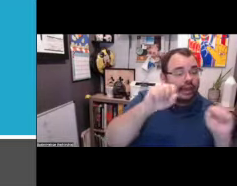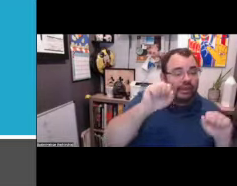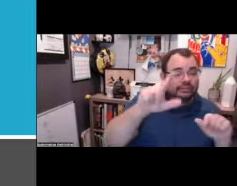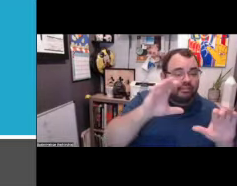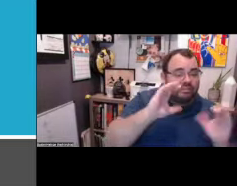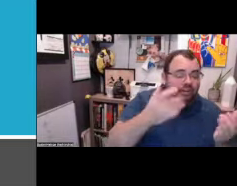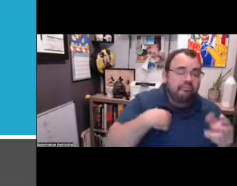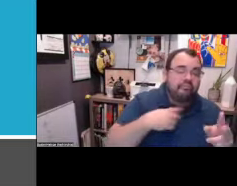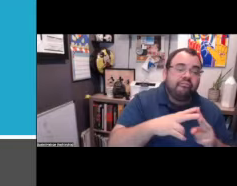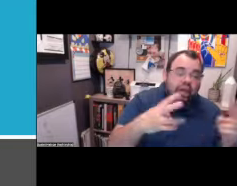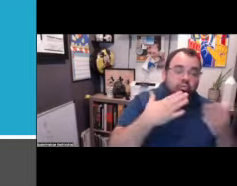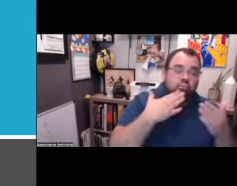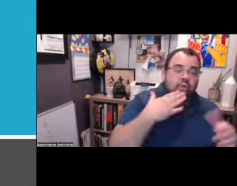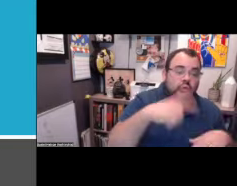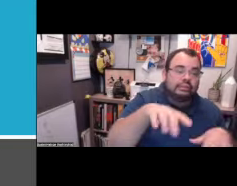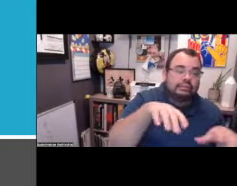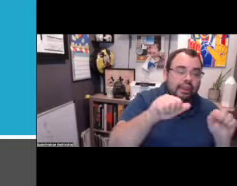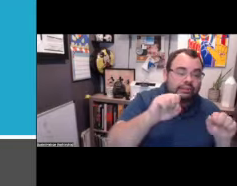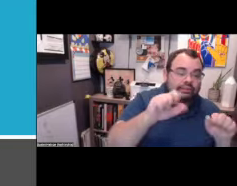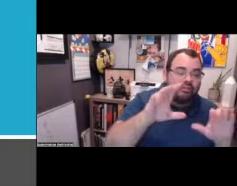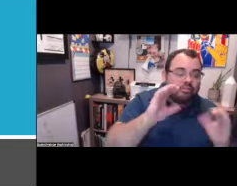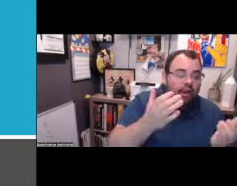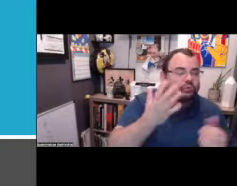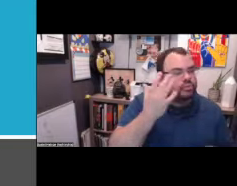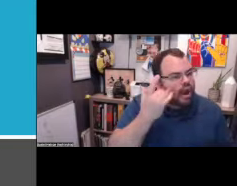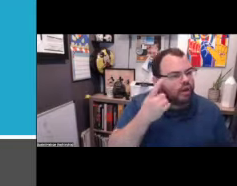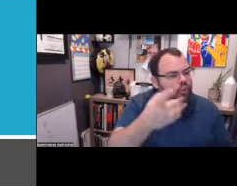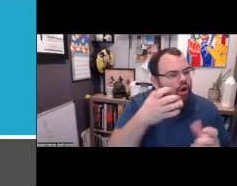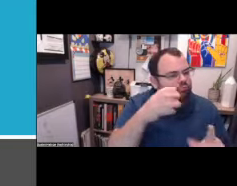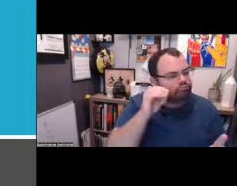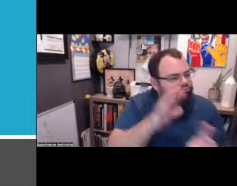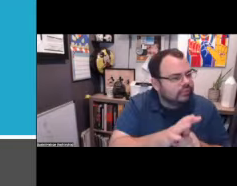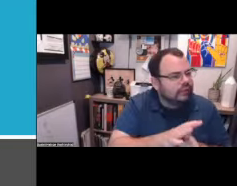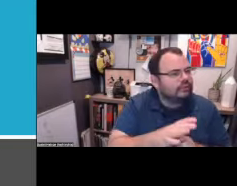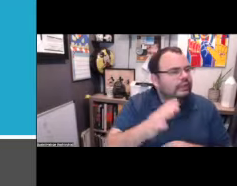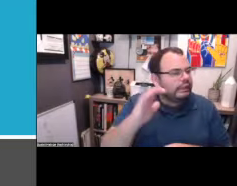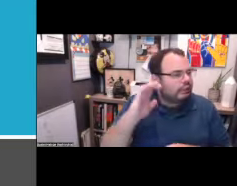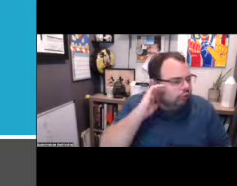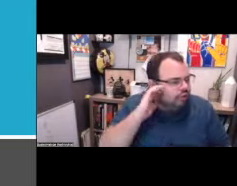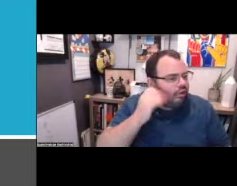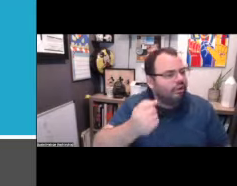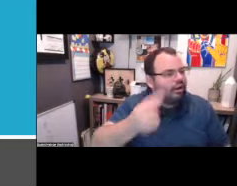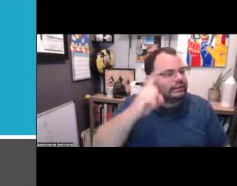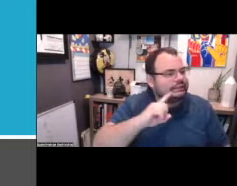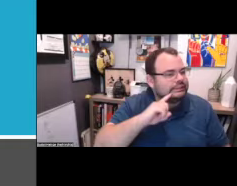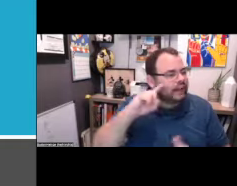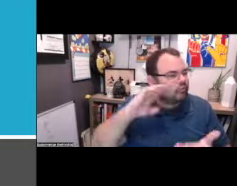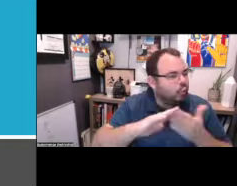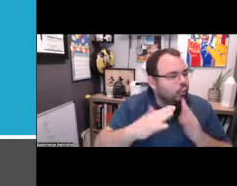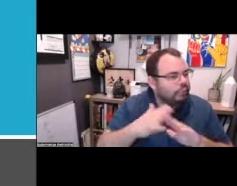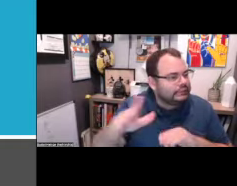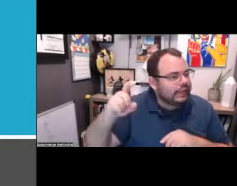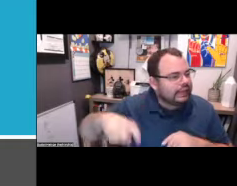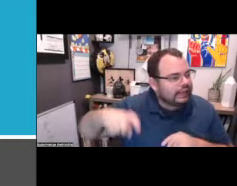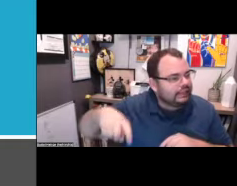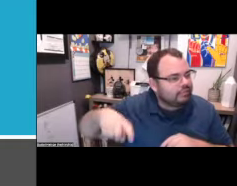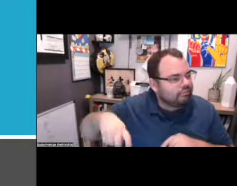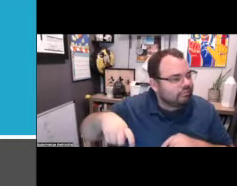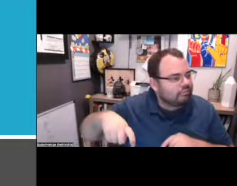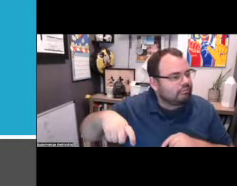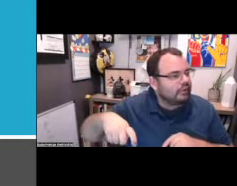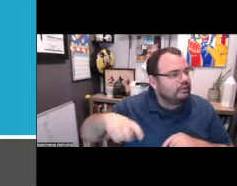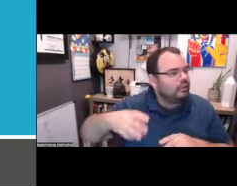So you all are taking American Sign Language, and I'm very grateful that you are taking this class because you're getting an exposure of the